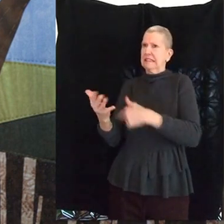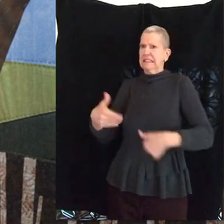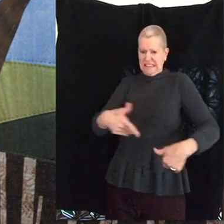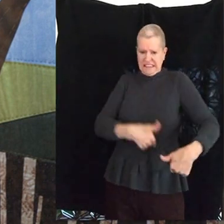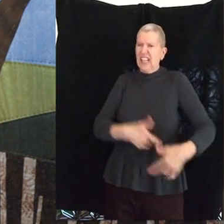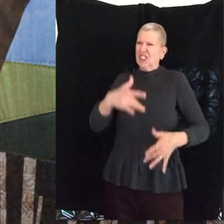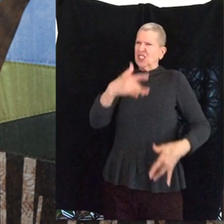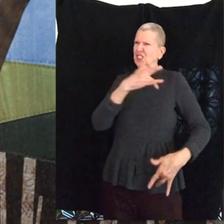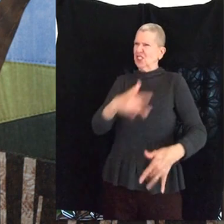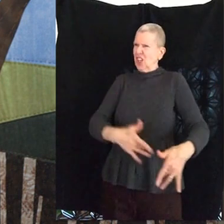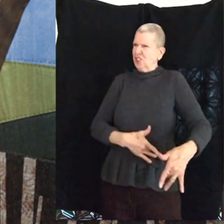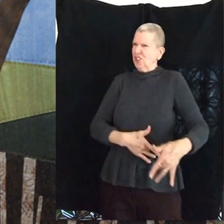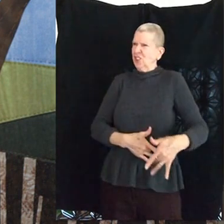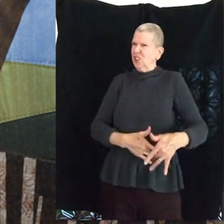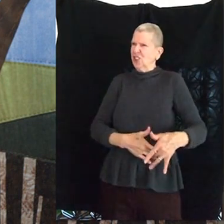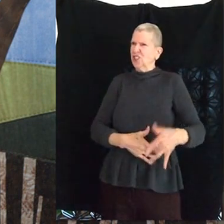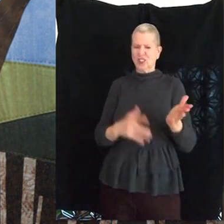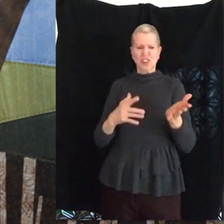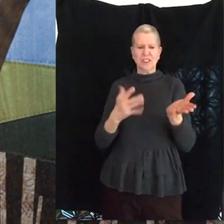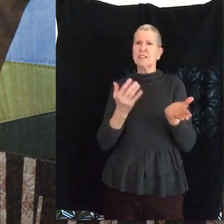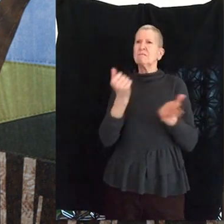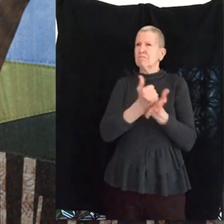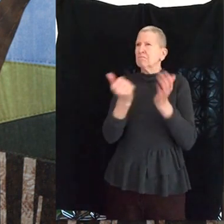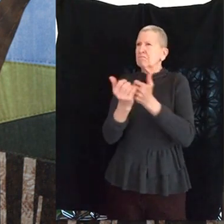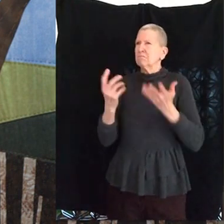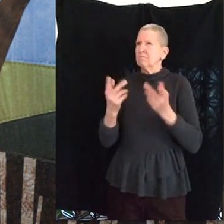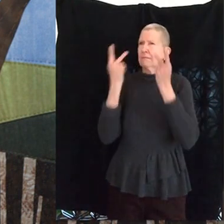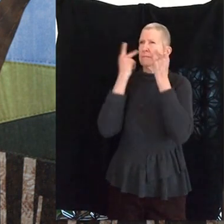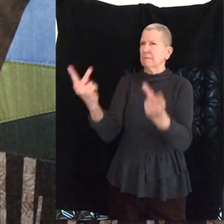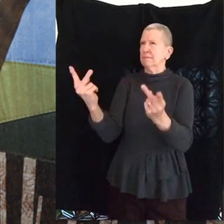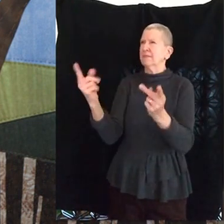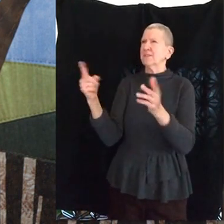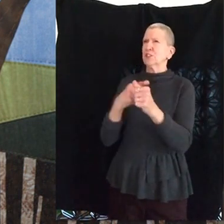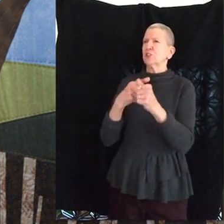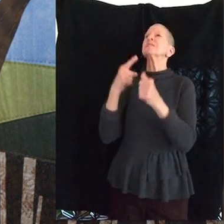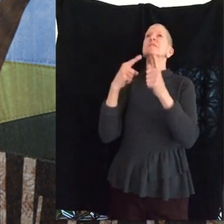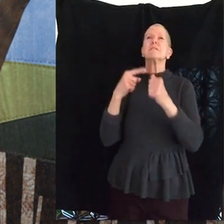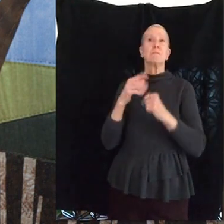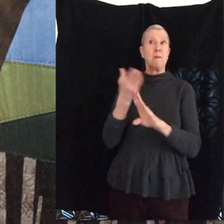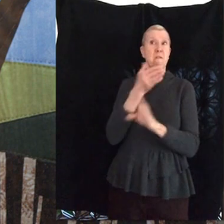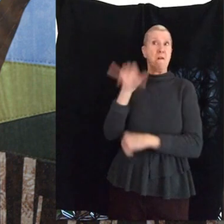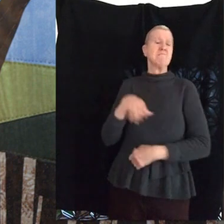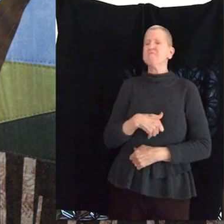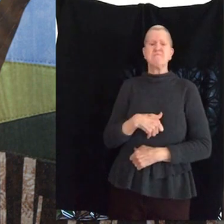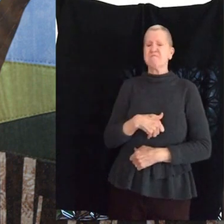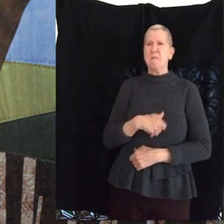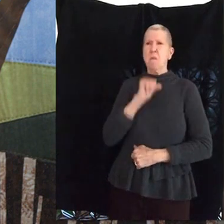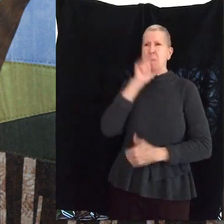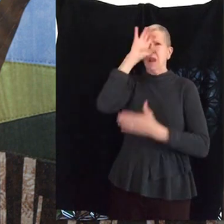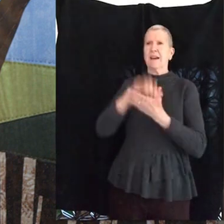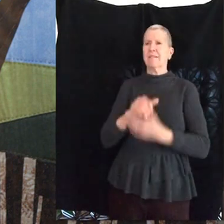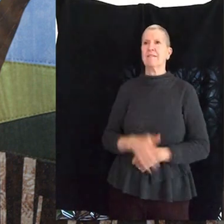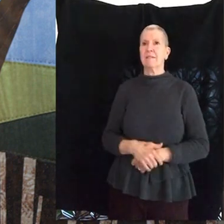finger in the mark of the nails, and my hand in his side, I will not believe. A week